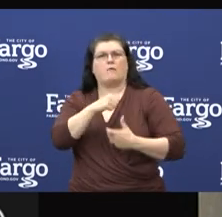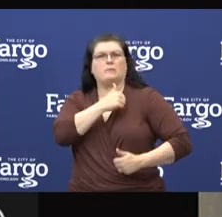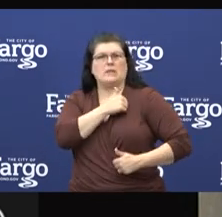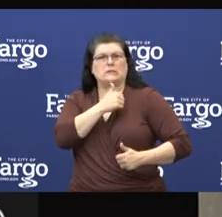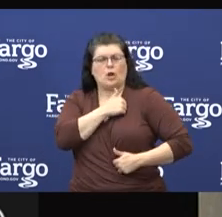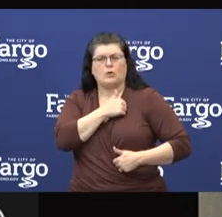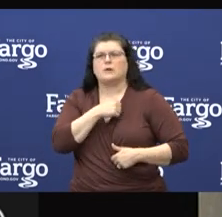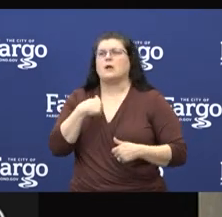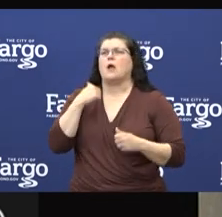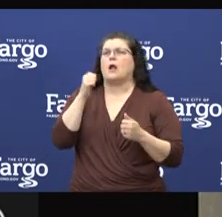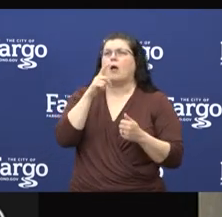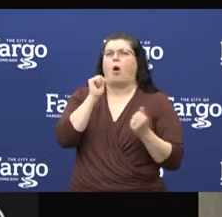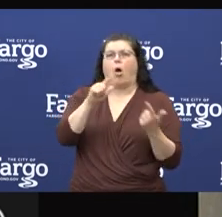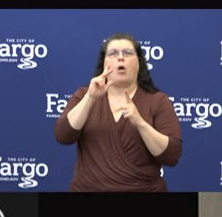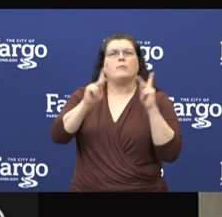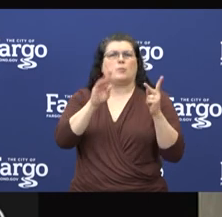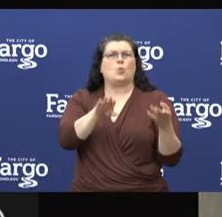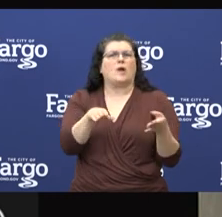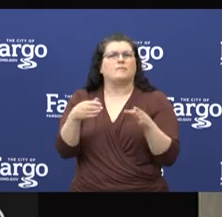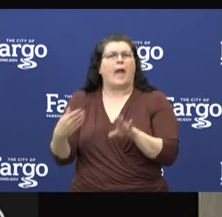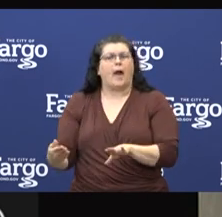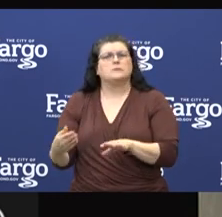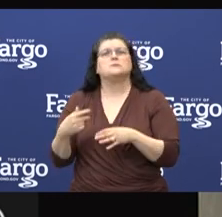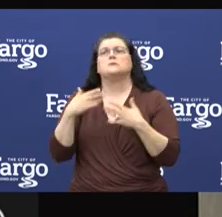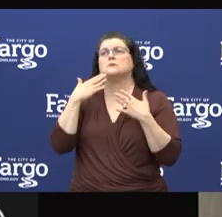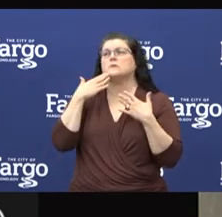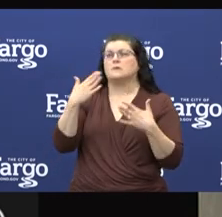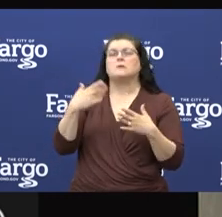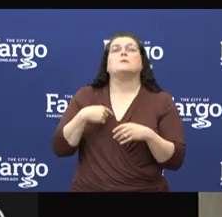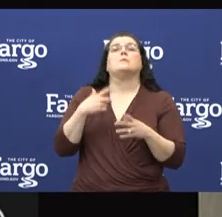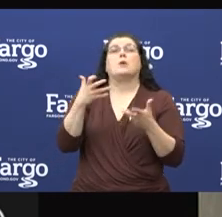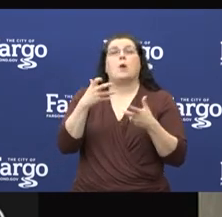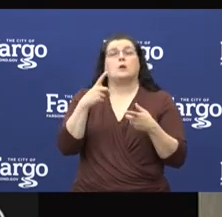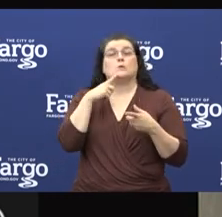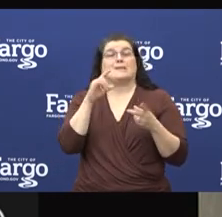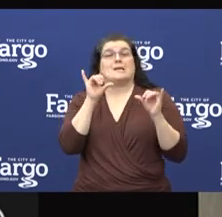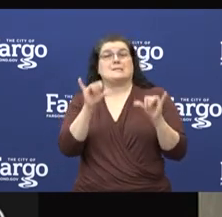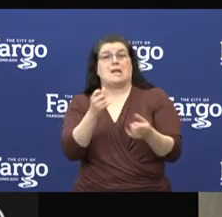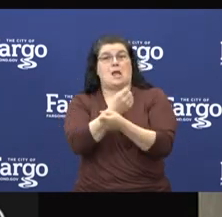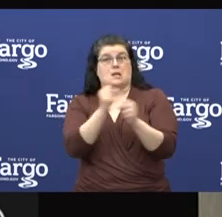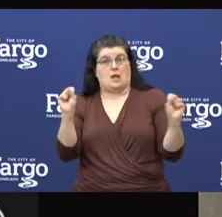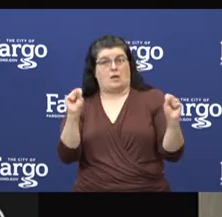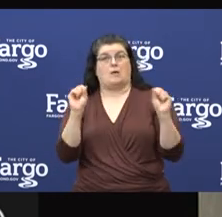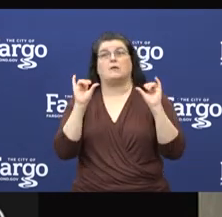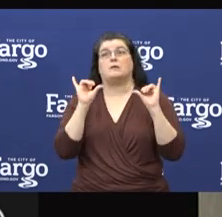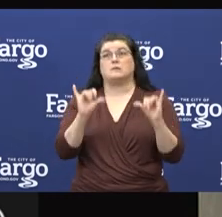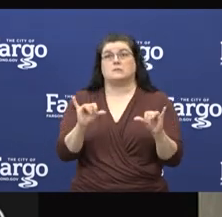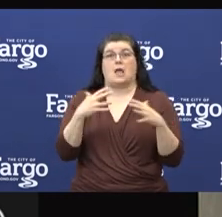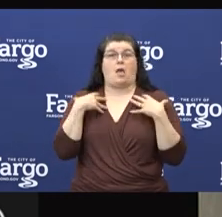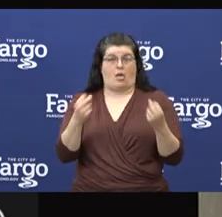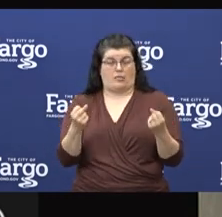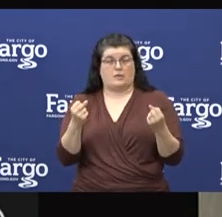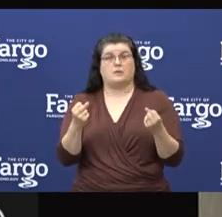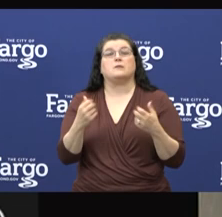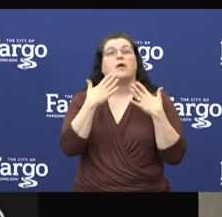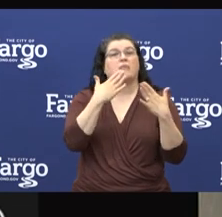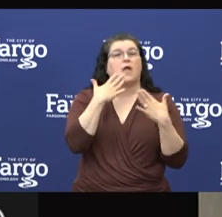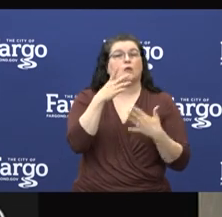sacrifice. As we celebrate this holiday weekend, stay safe and healthy. Thank you, Dr.